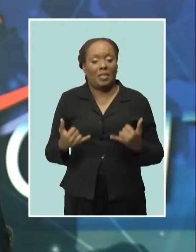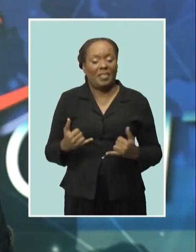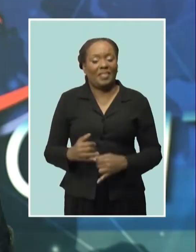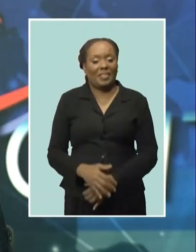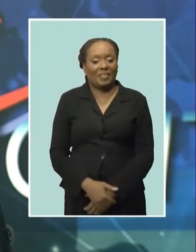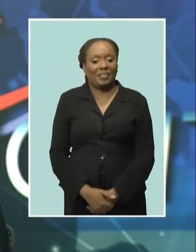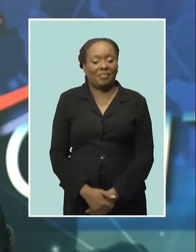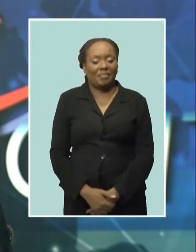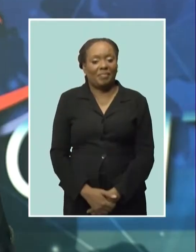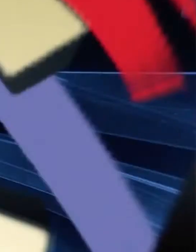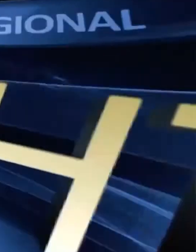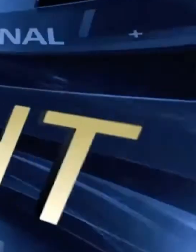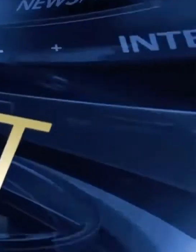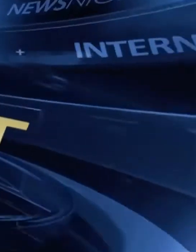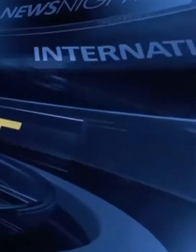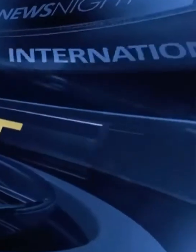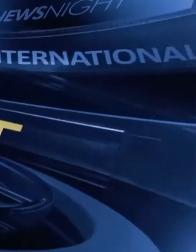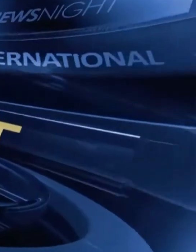in schools.